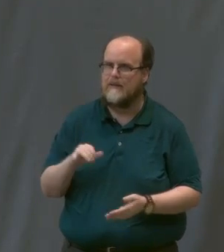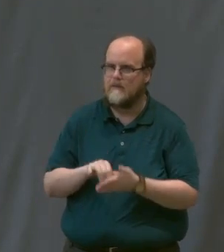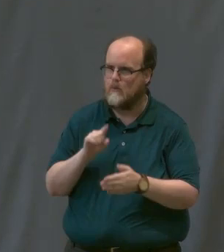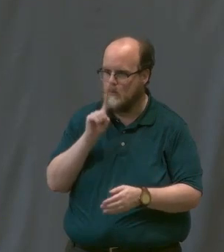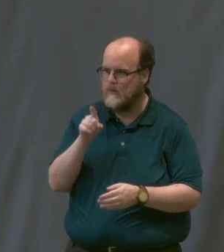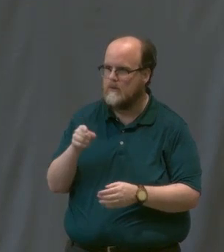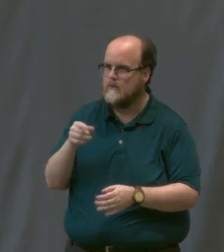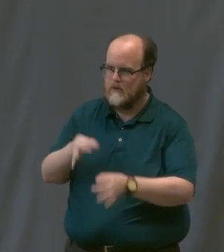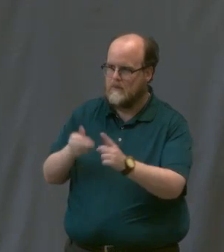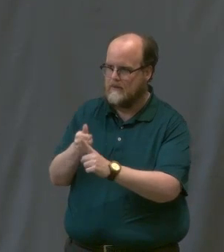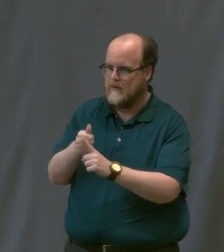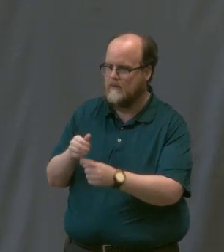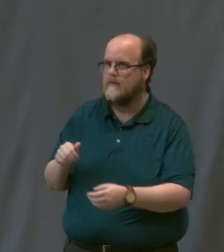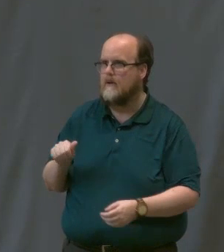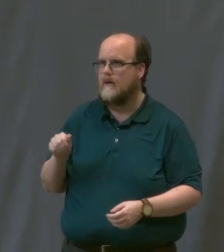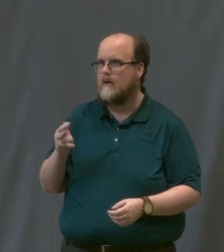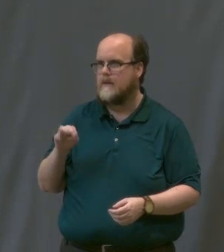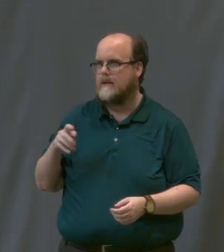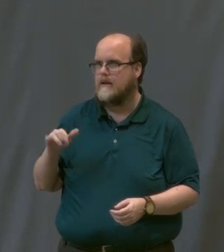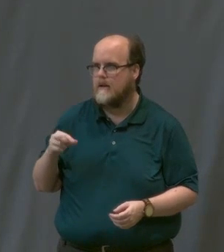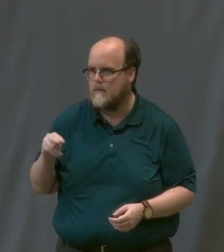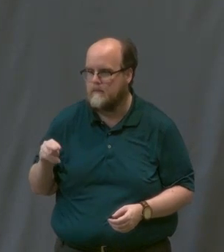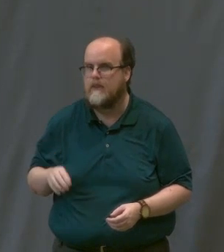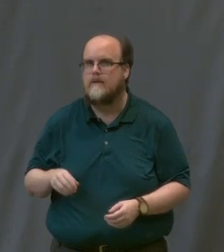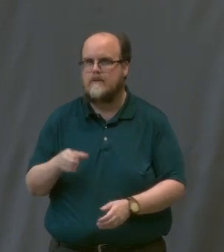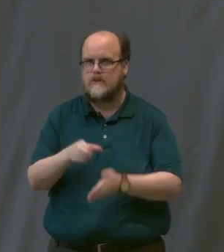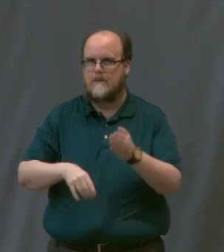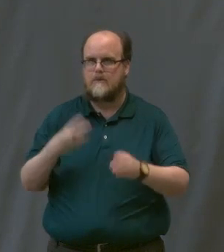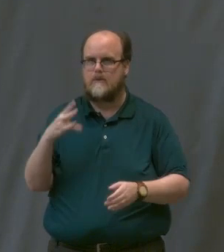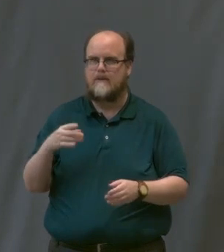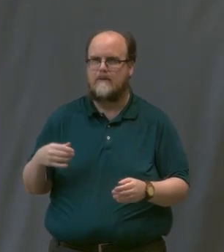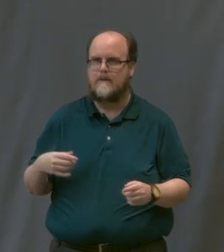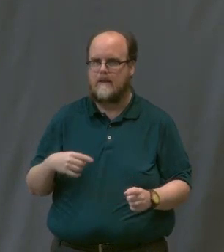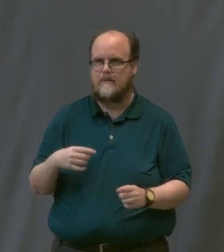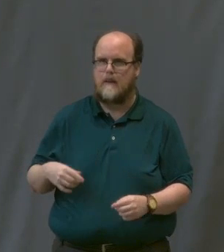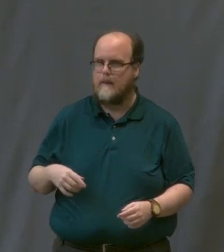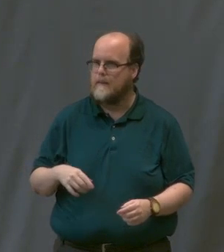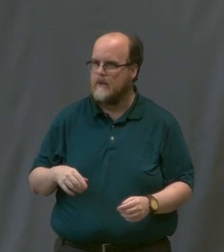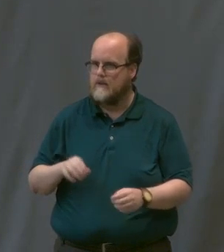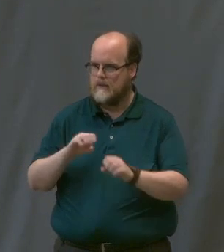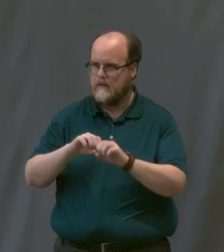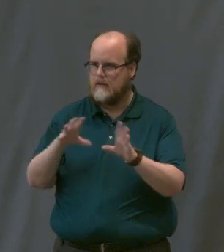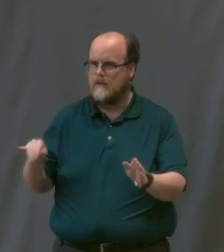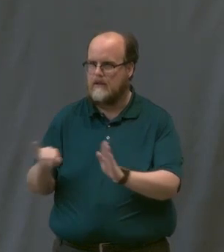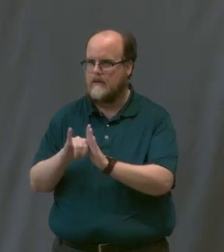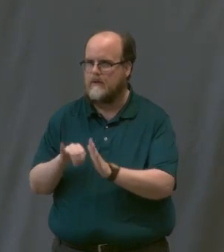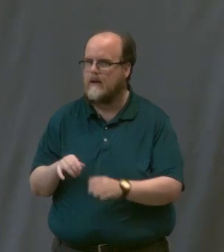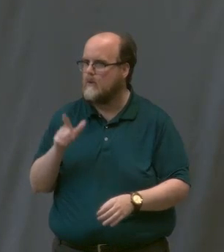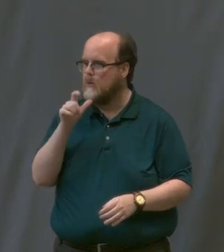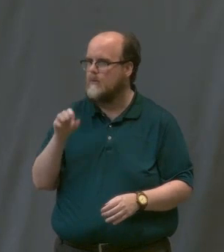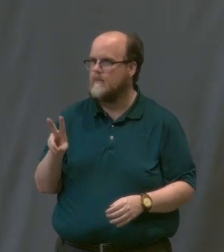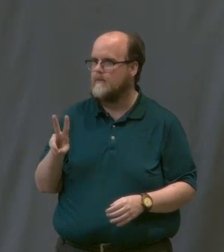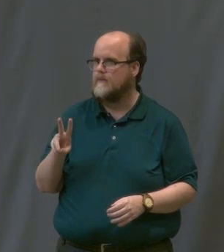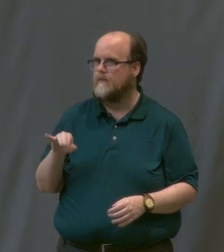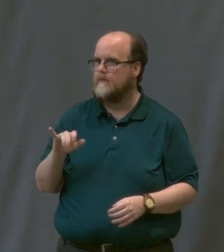judgment. That's Armageddon. We have chapter 17 that gives us a positive identification and a little bit more information about the villain